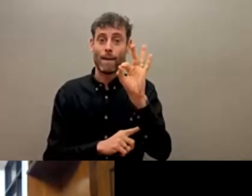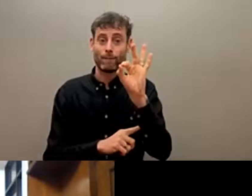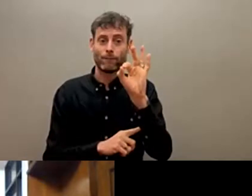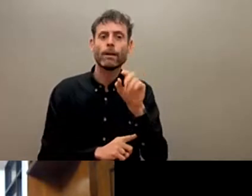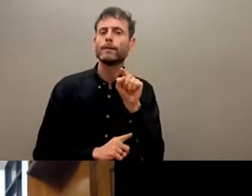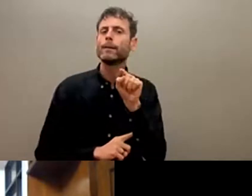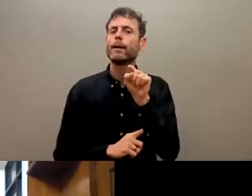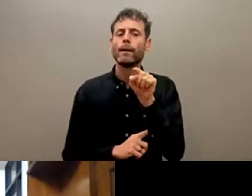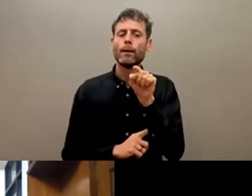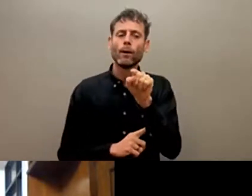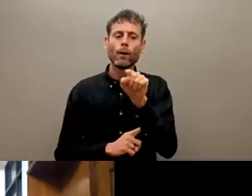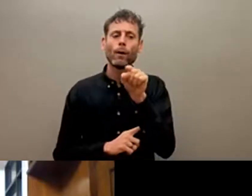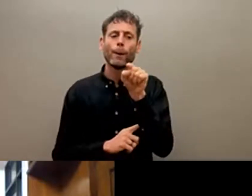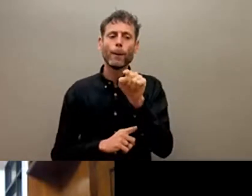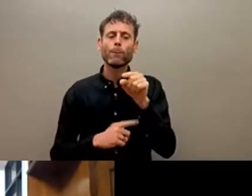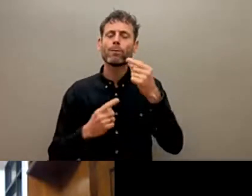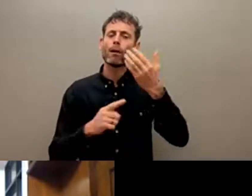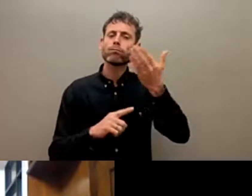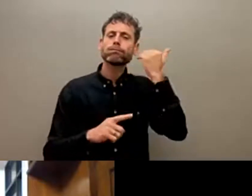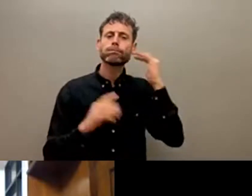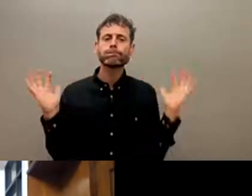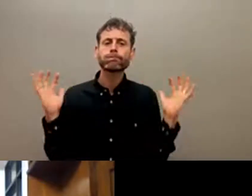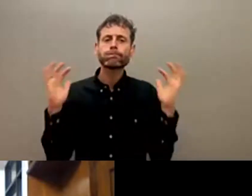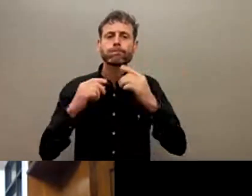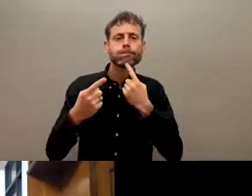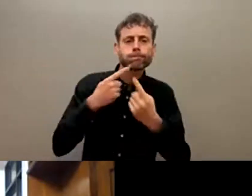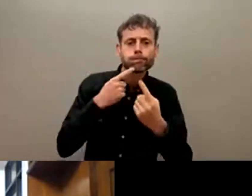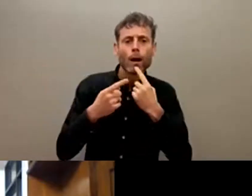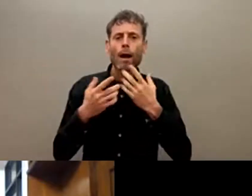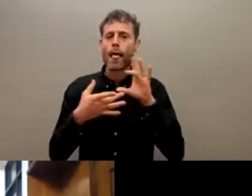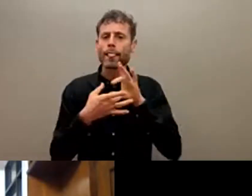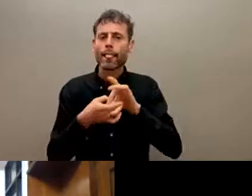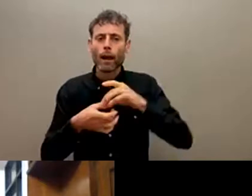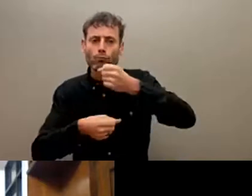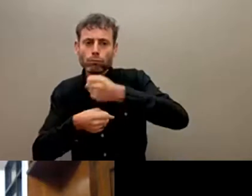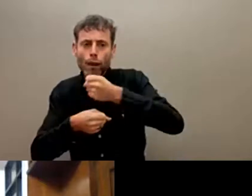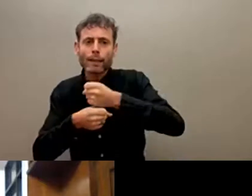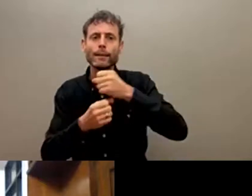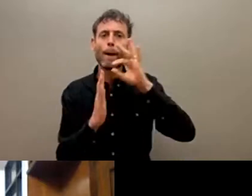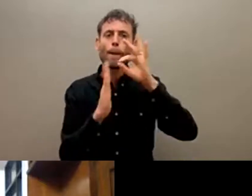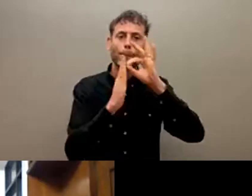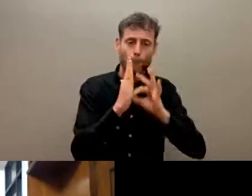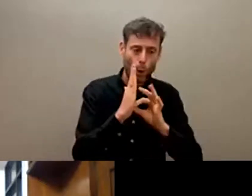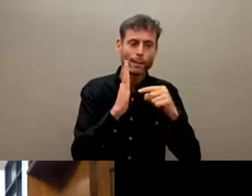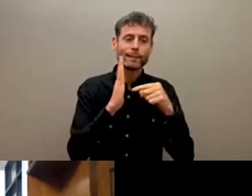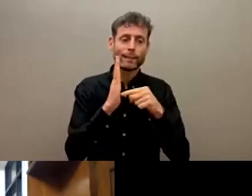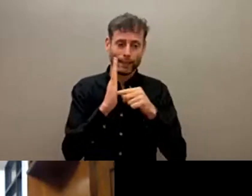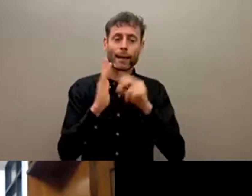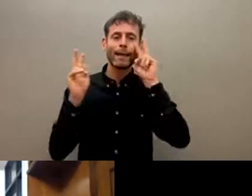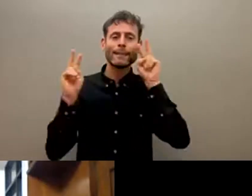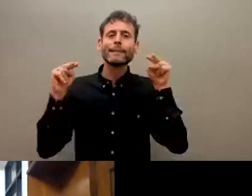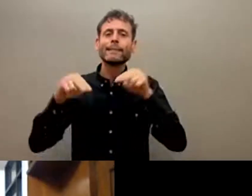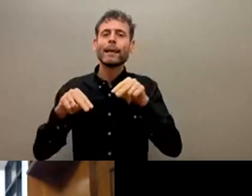I learned that it was a Interparliamentary Disability Caucus that was